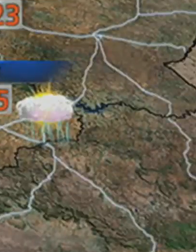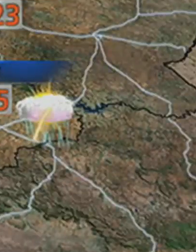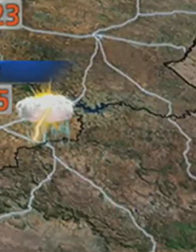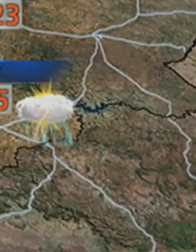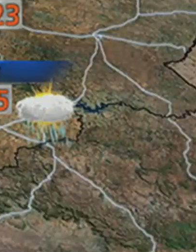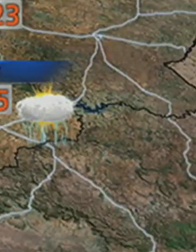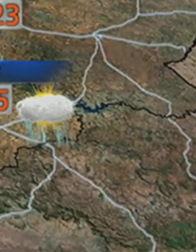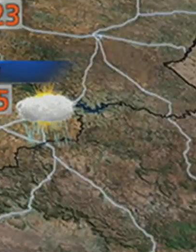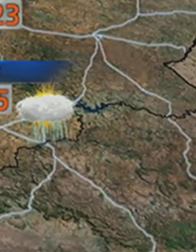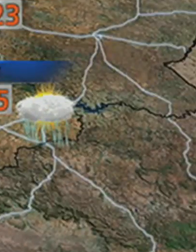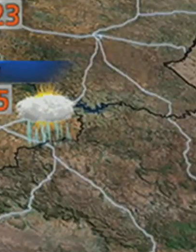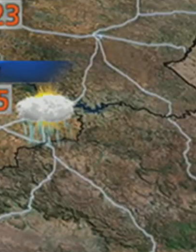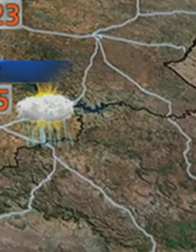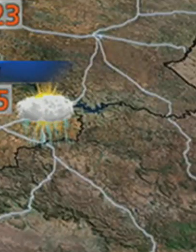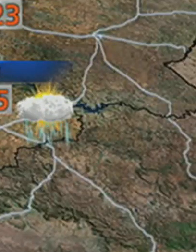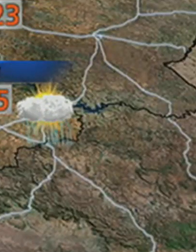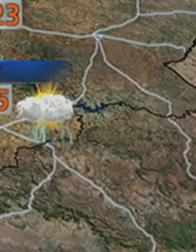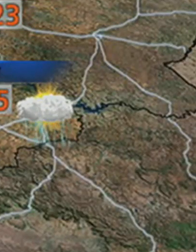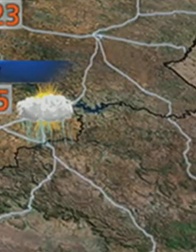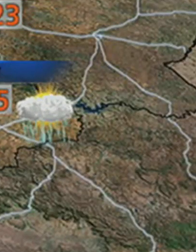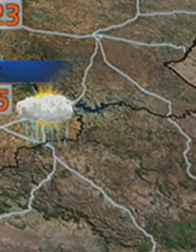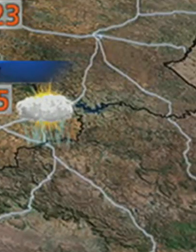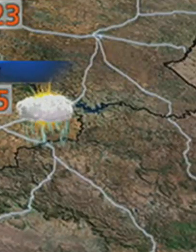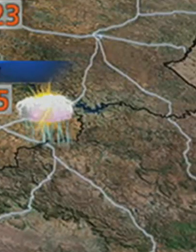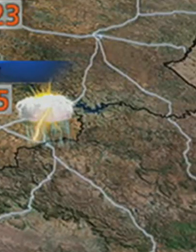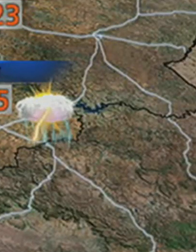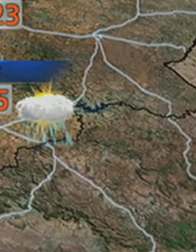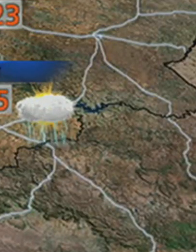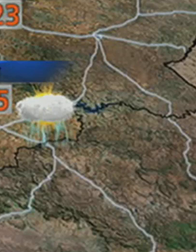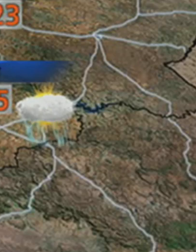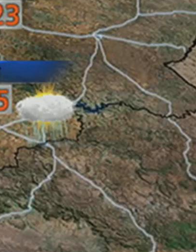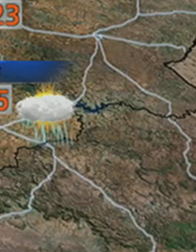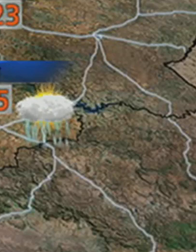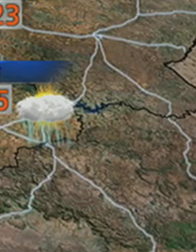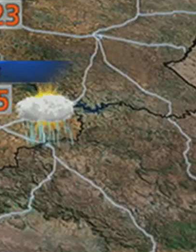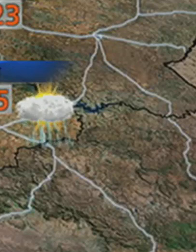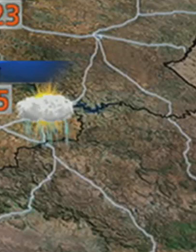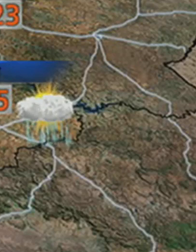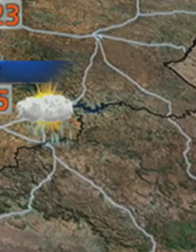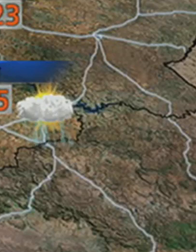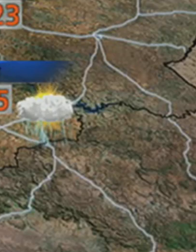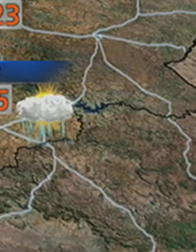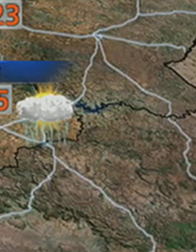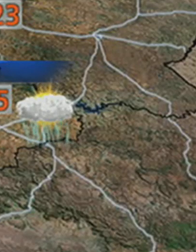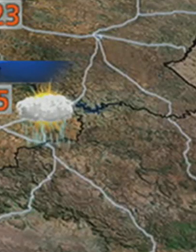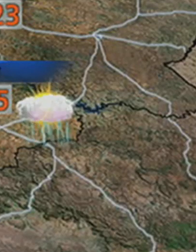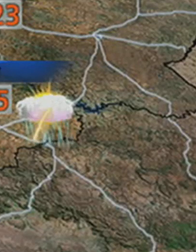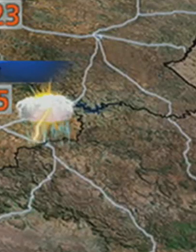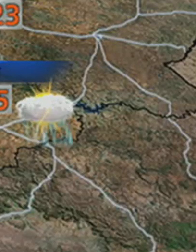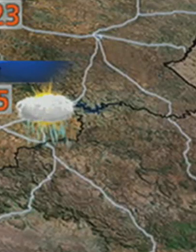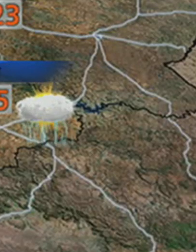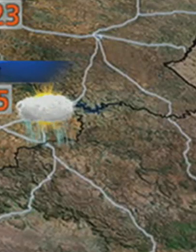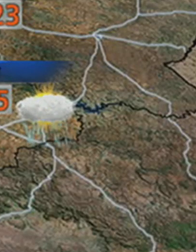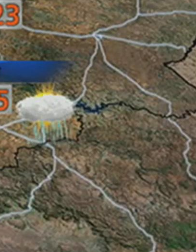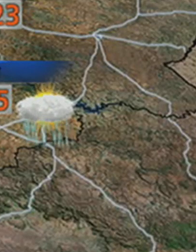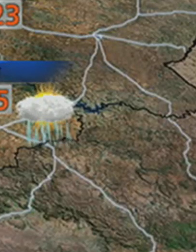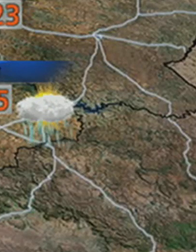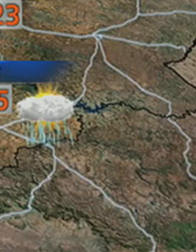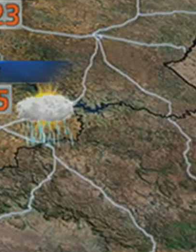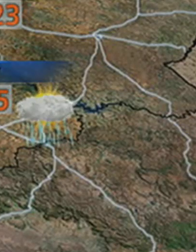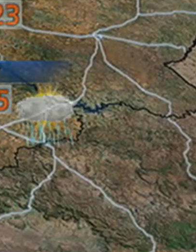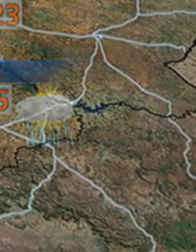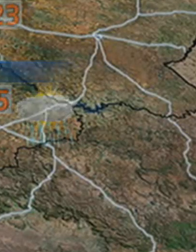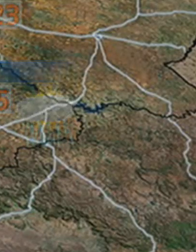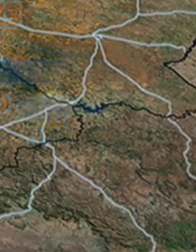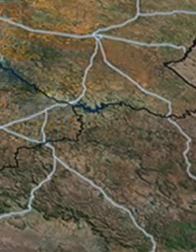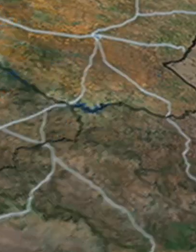provinceng go tla nna le gone go nna le pula Upington e tla nna mogote thata mo Thapameng ka digata di le 30 33 Carnival le teng go tla nna le gone go